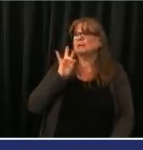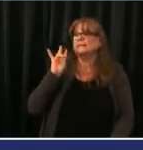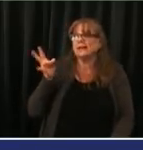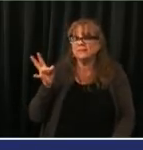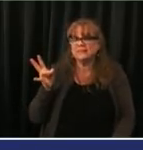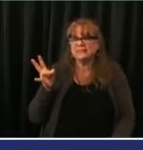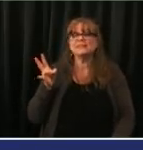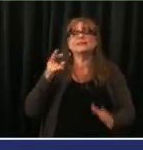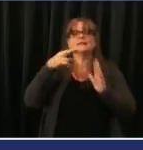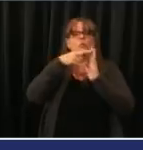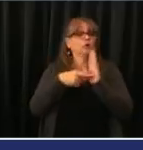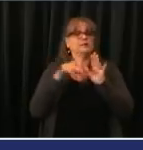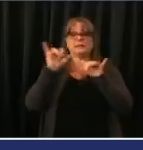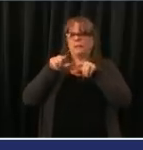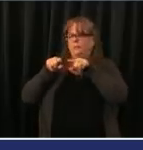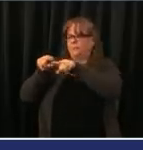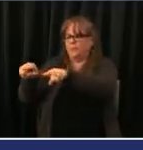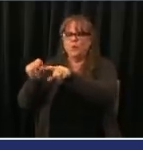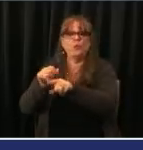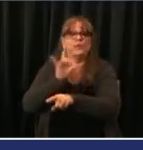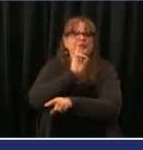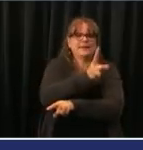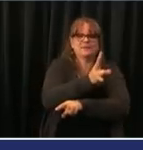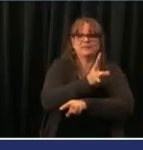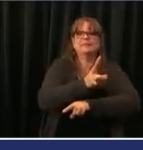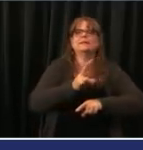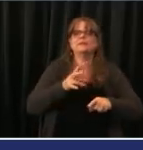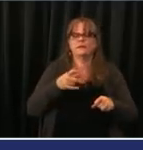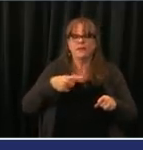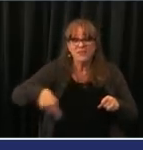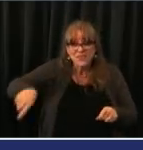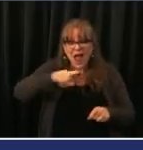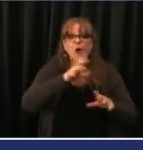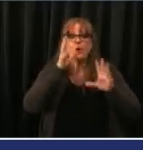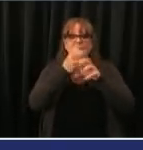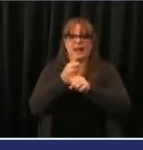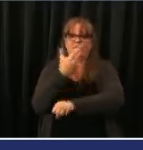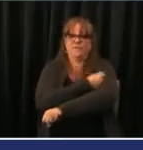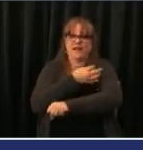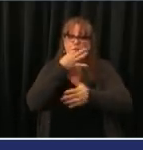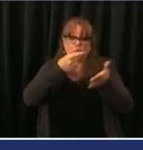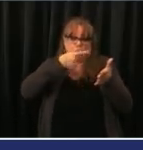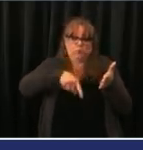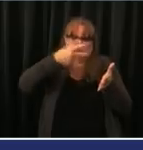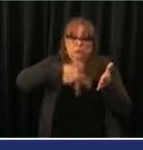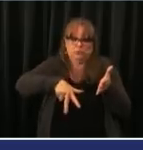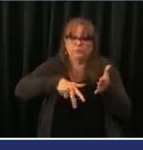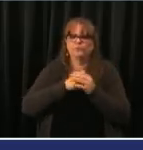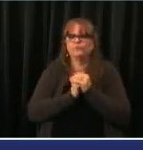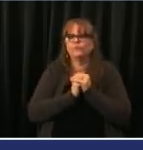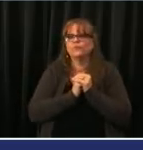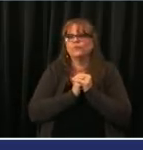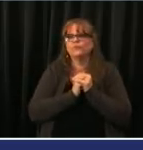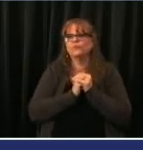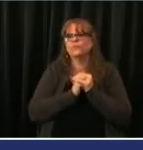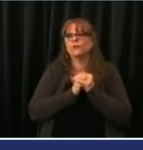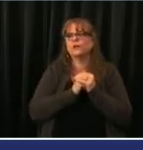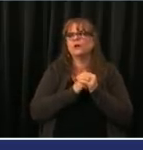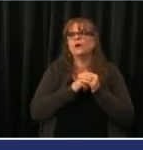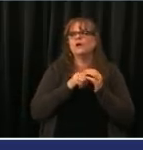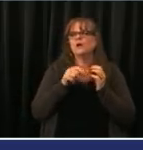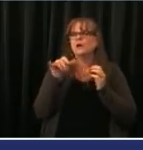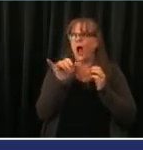have the opportunity in the next few weeks to get it. The numbers aren't such that if you're 66 years old, you won't be able to get it February 9th for